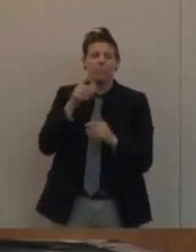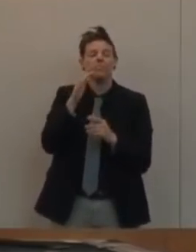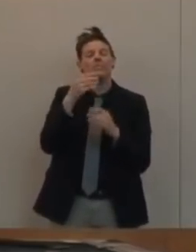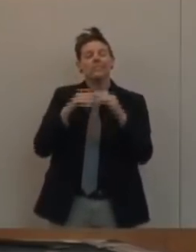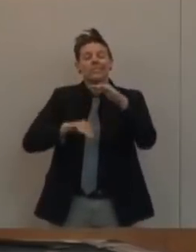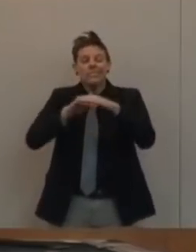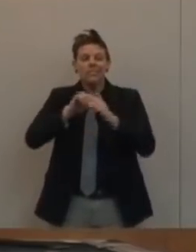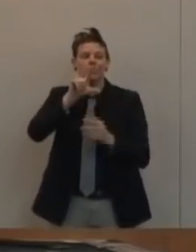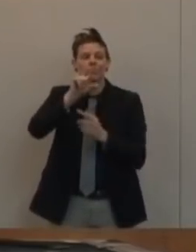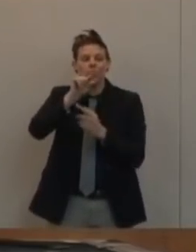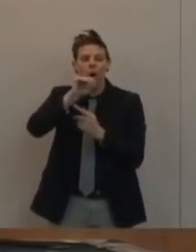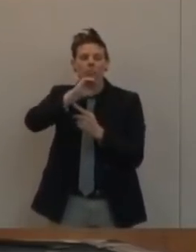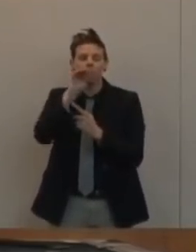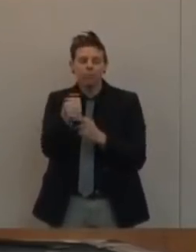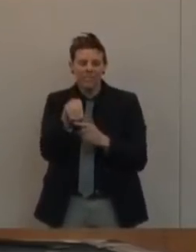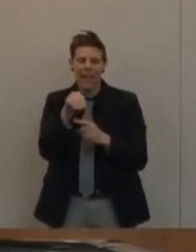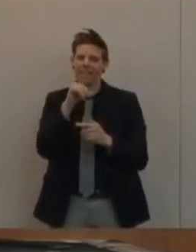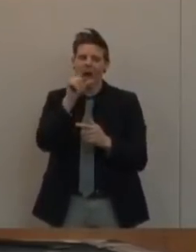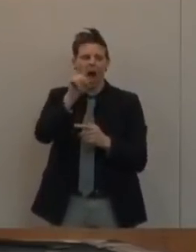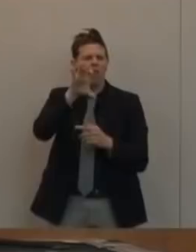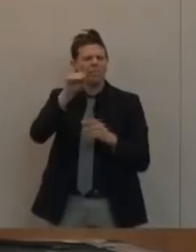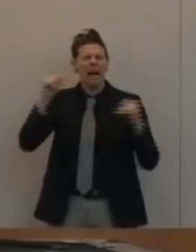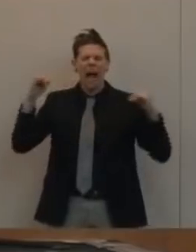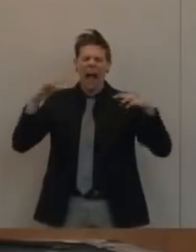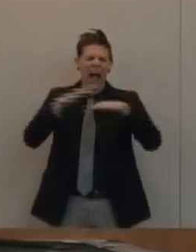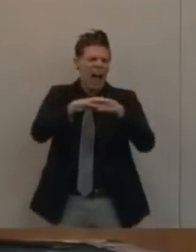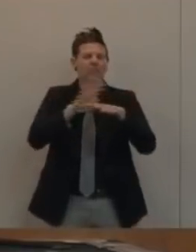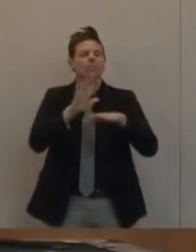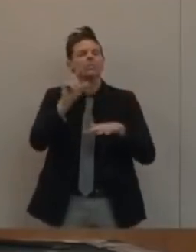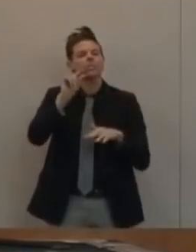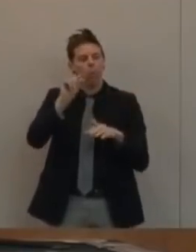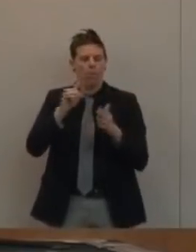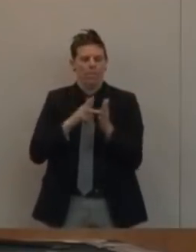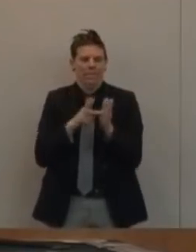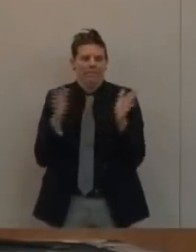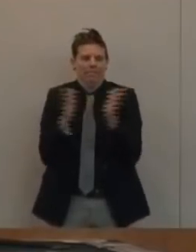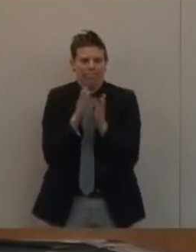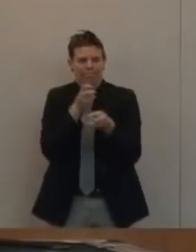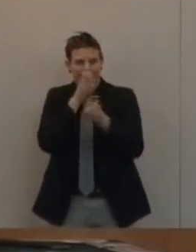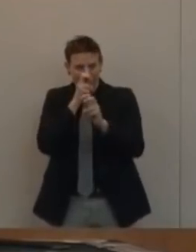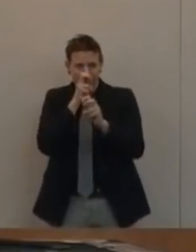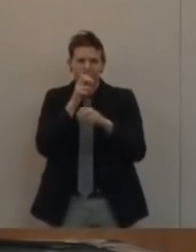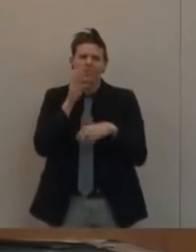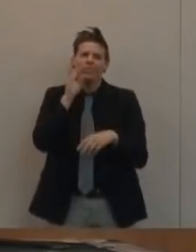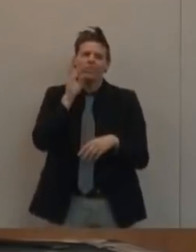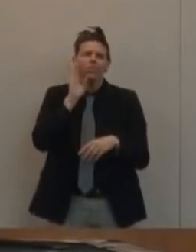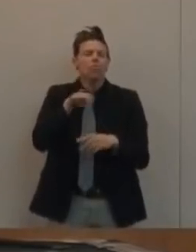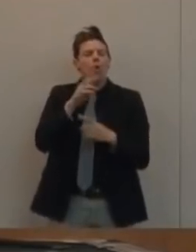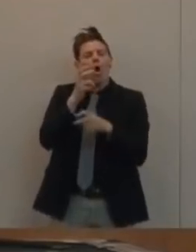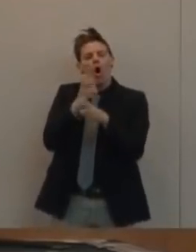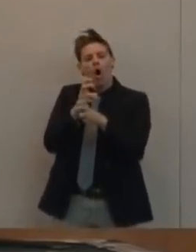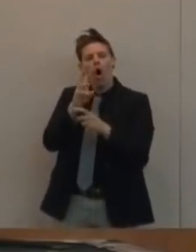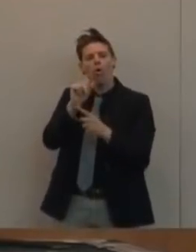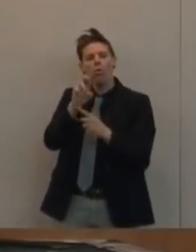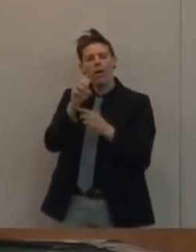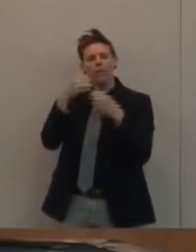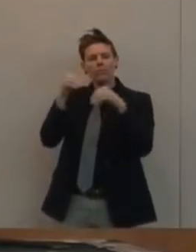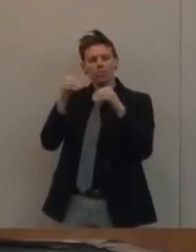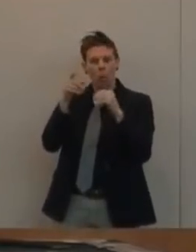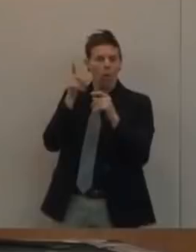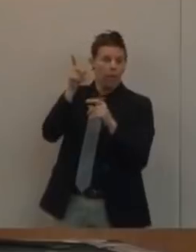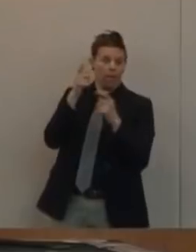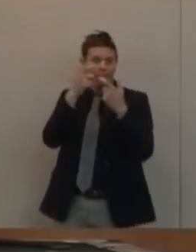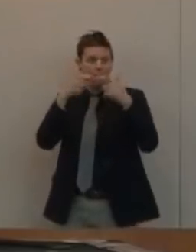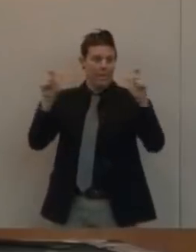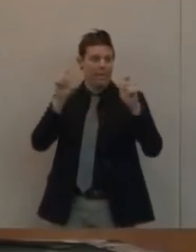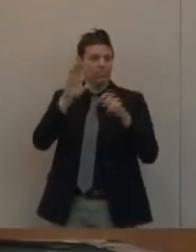capacity and to really focus. And the reason those hardware store, big box stores in particular, are open, because